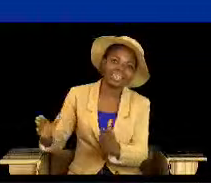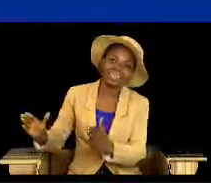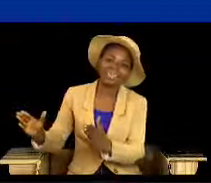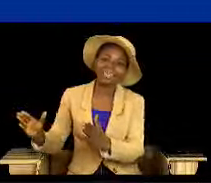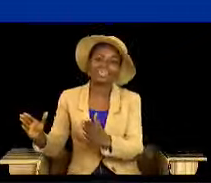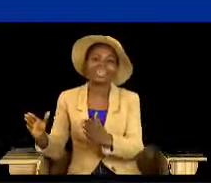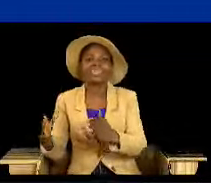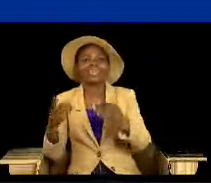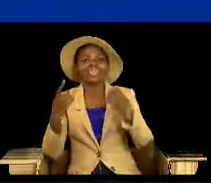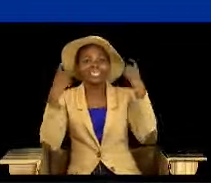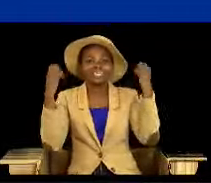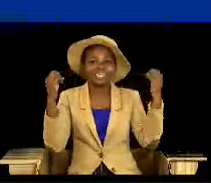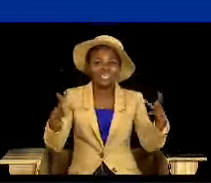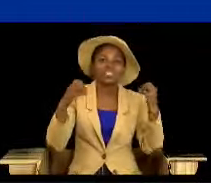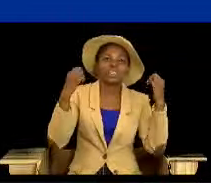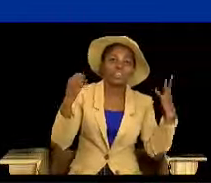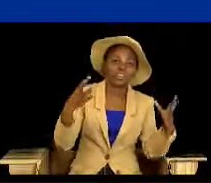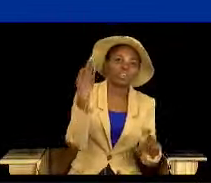three